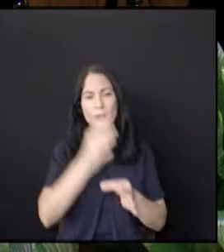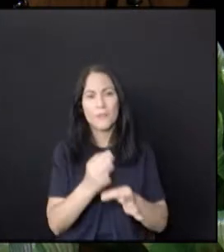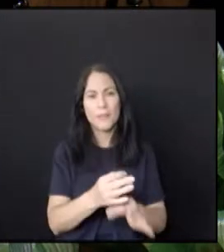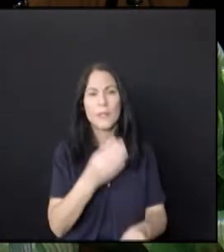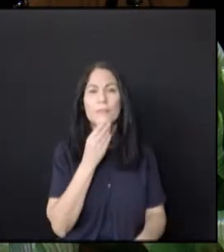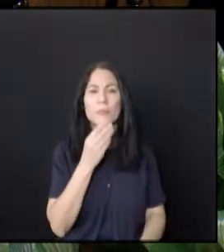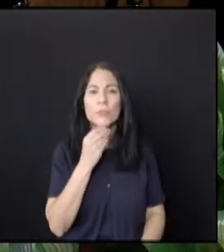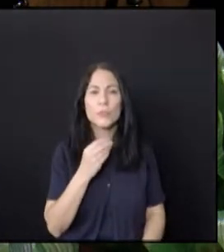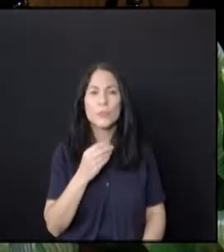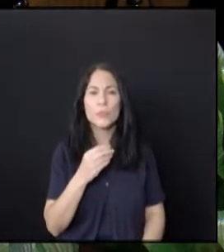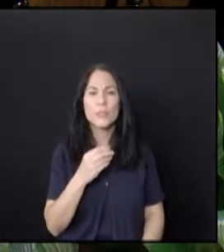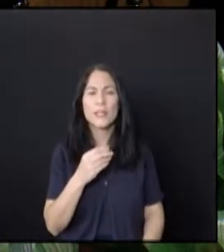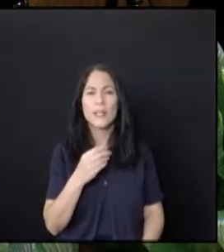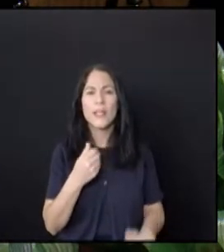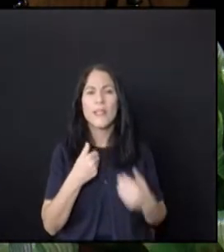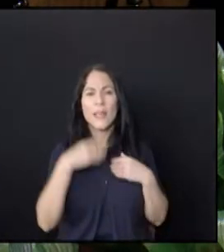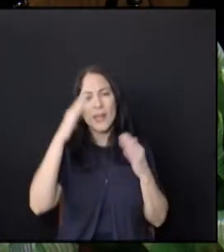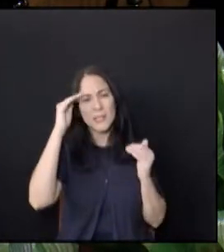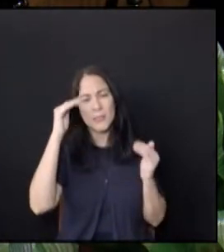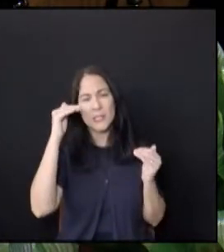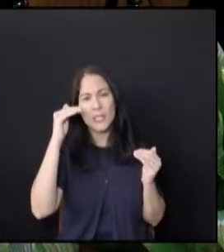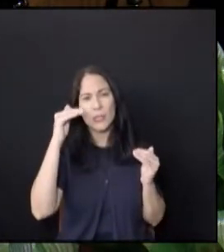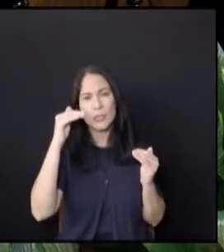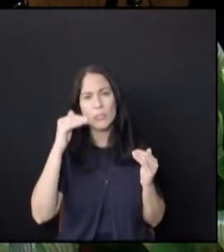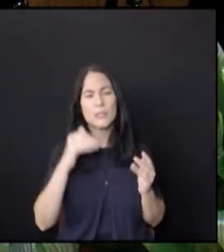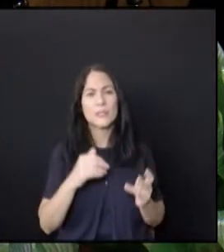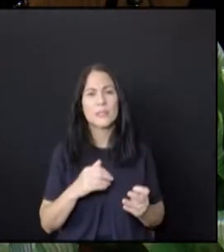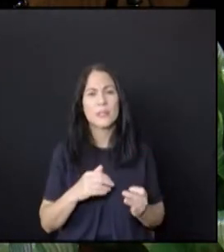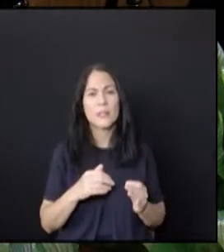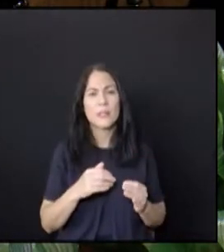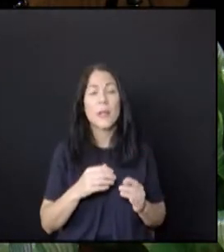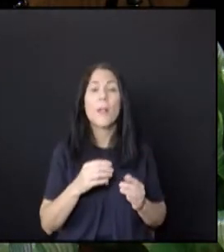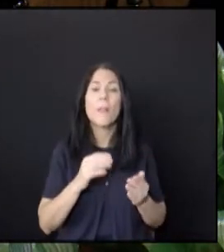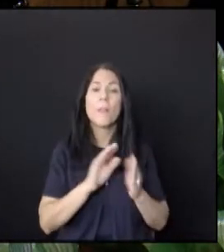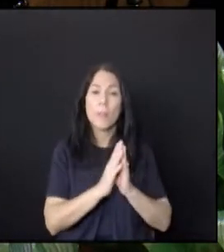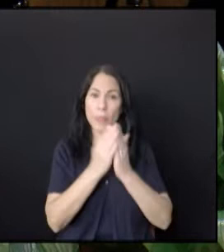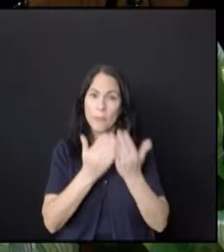drawn expectations from, as we hear of it in the book of Daniel.